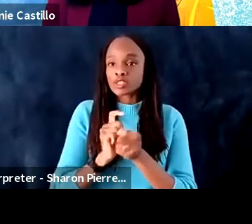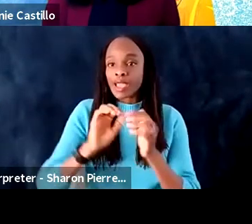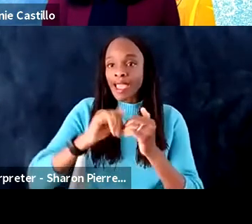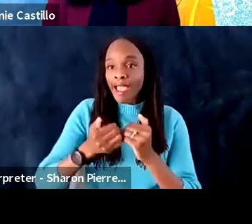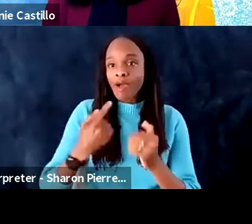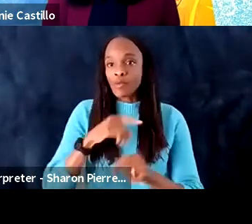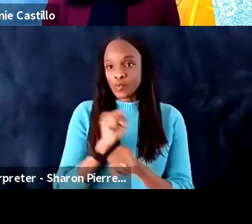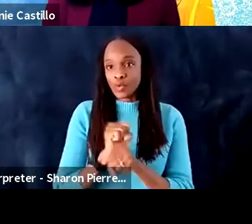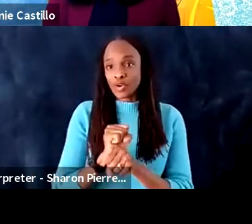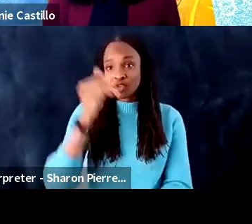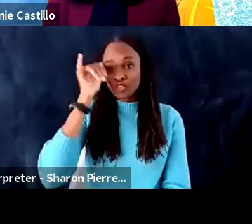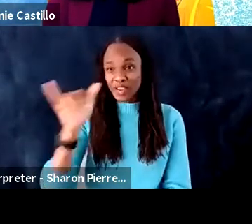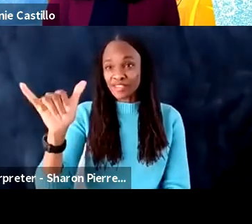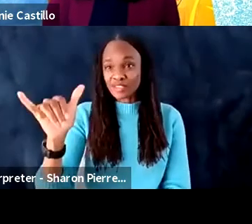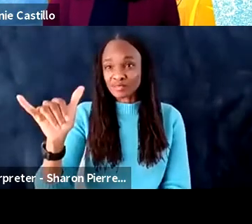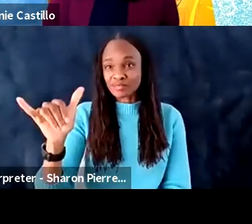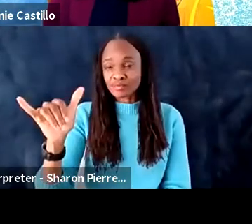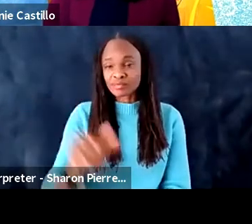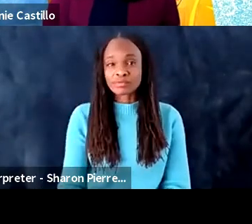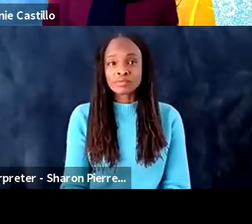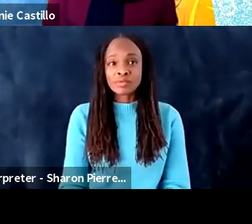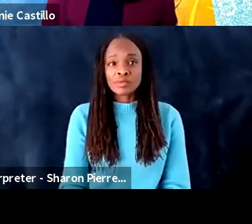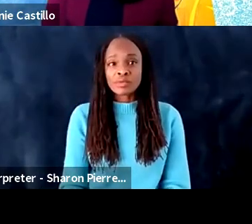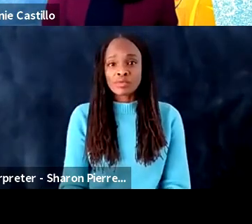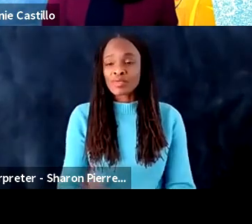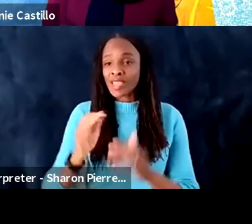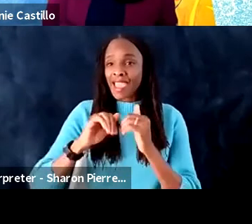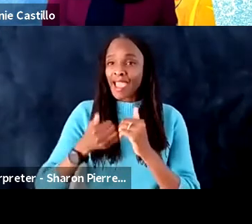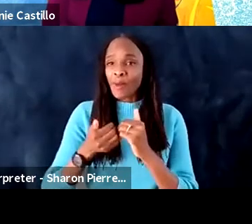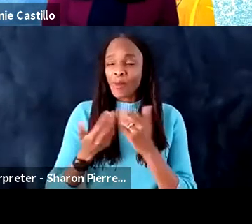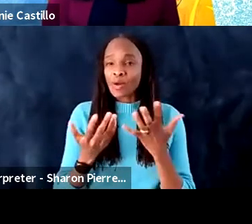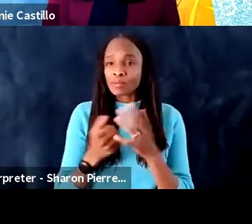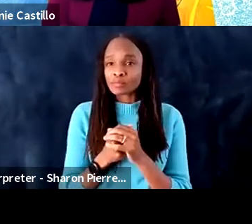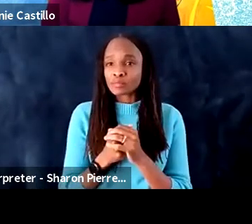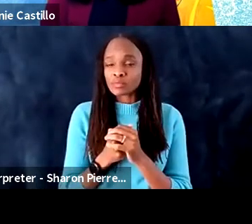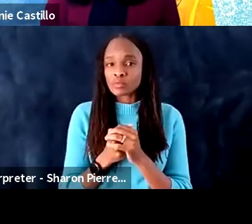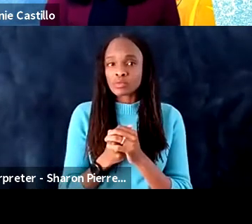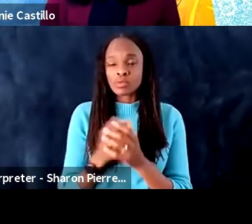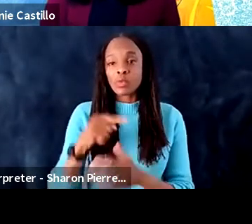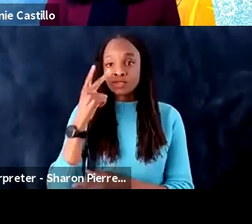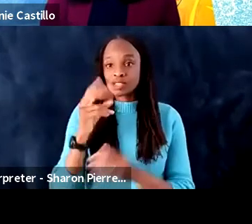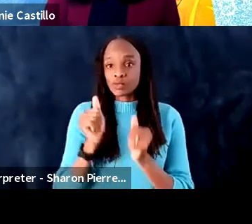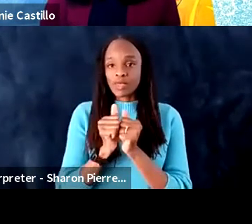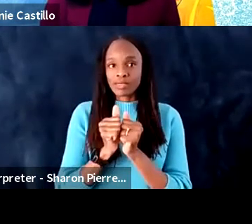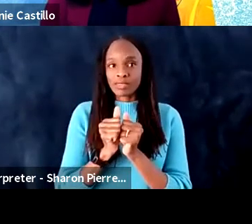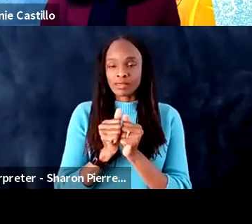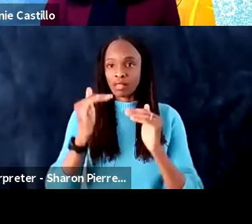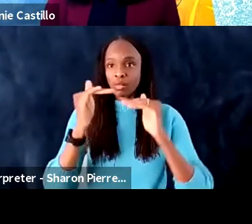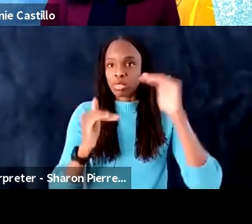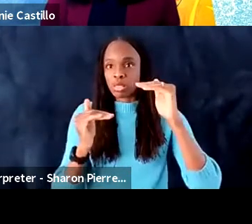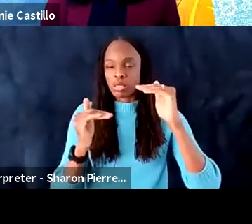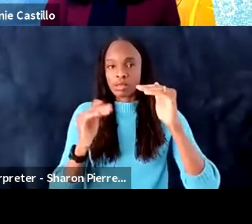work forever. And how the, as we've seen inequality spiral out of control